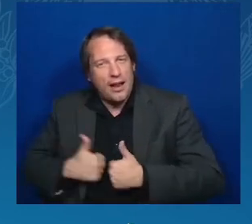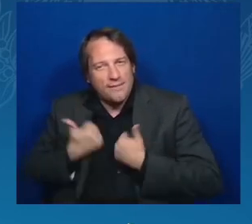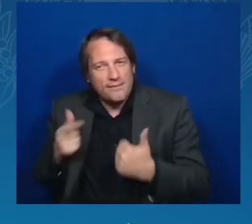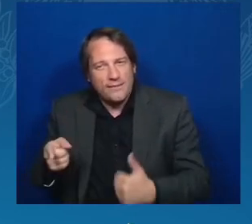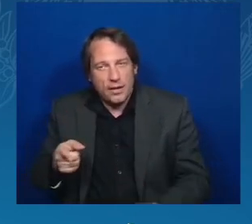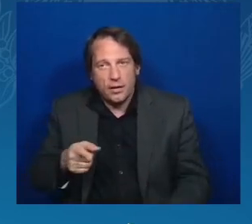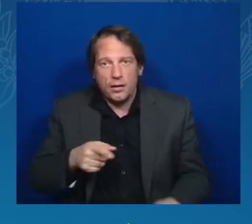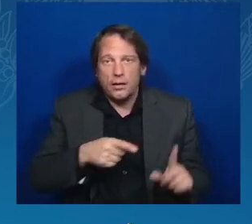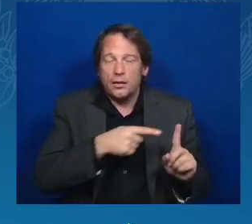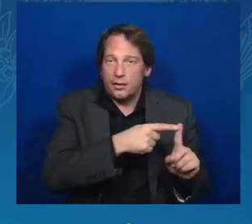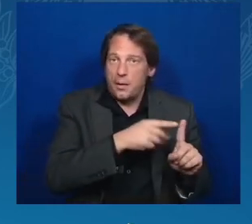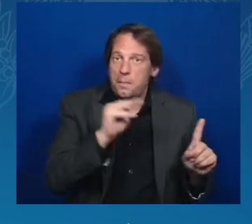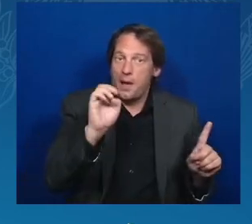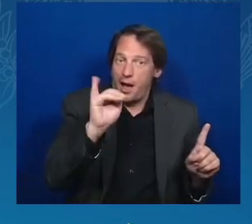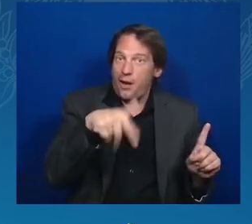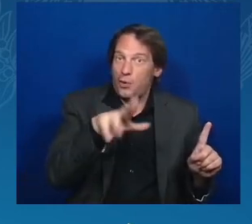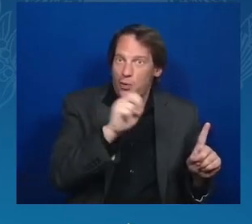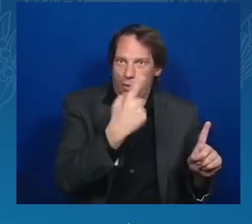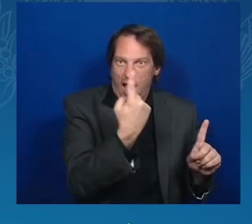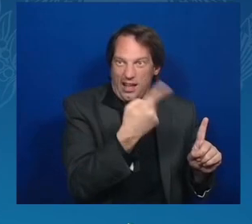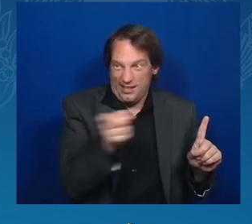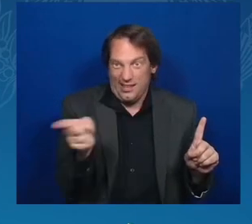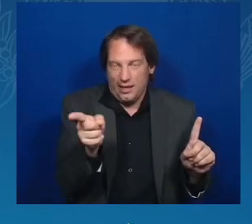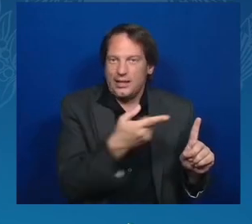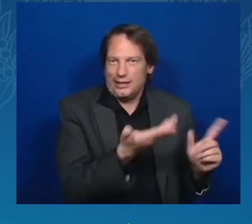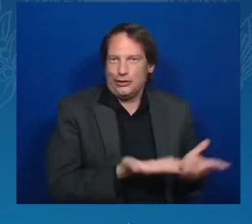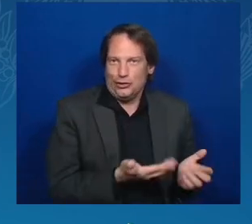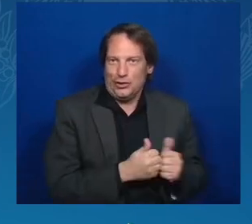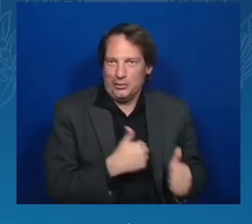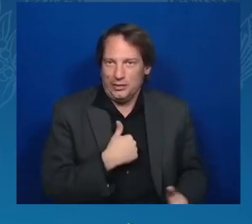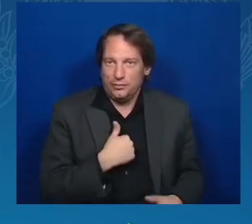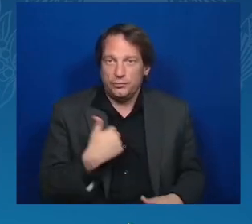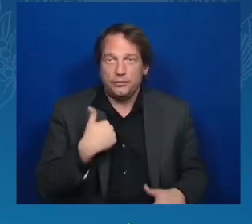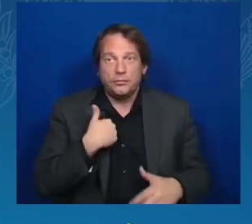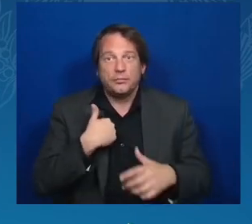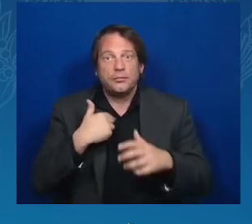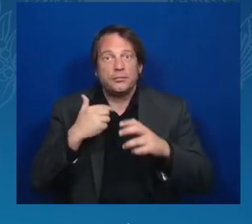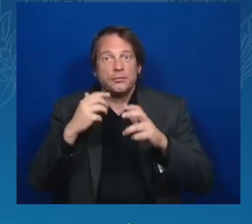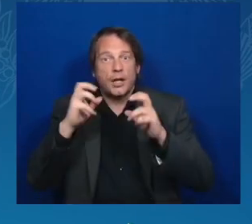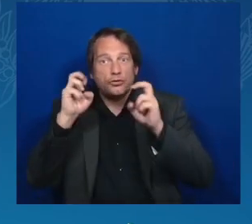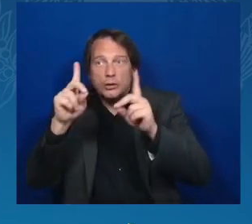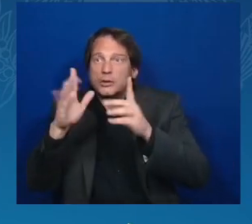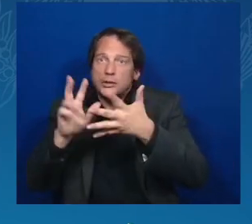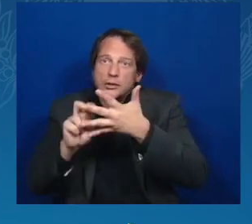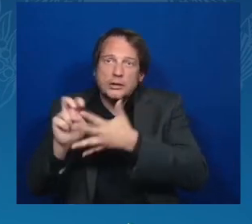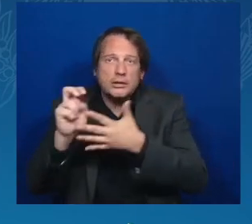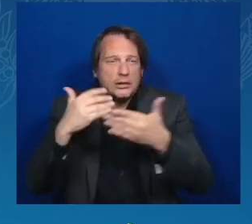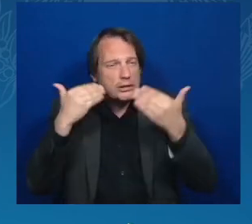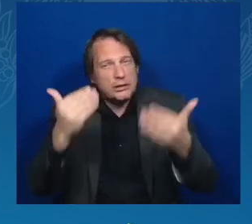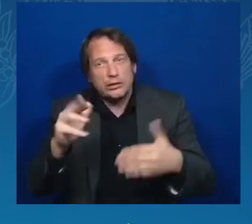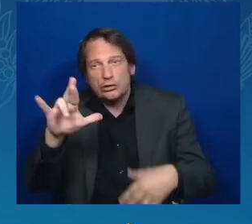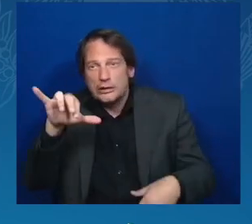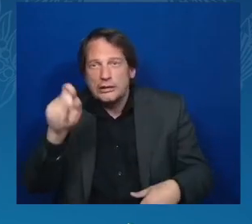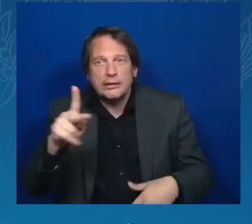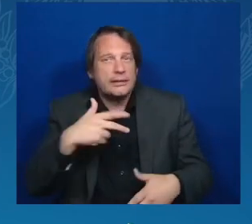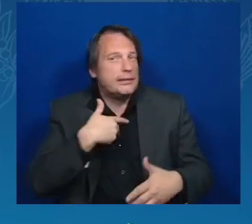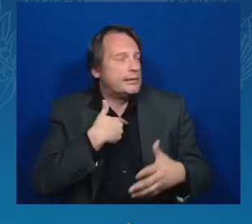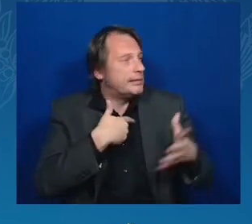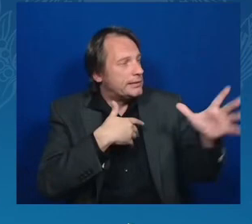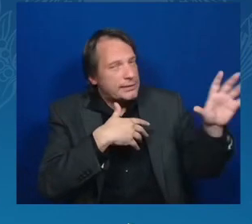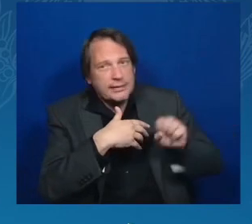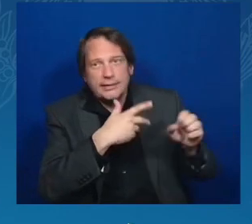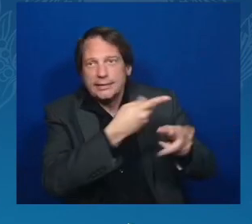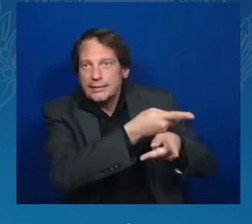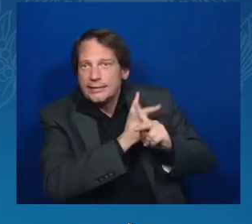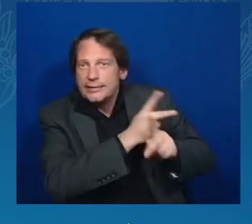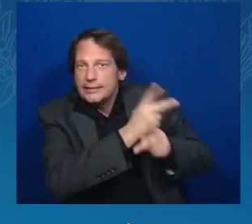associates, a bachelor's, a master's, and I wanted a PhD. But ultimately, I had to stop taking my PhD classes